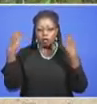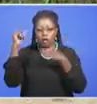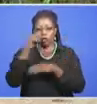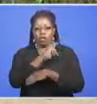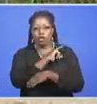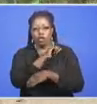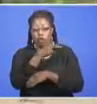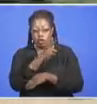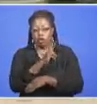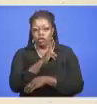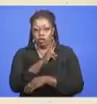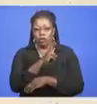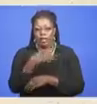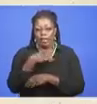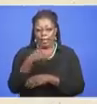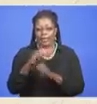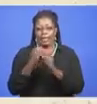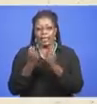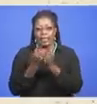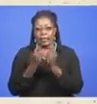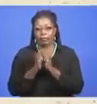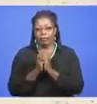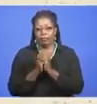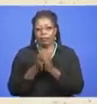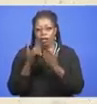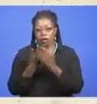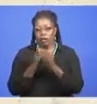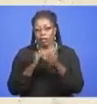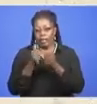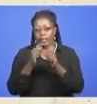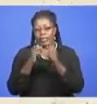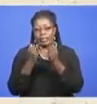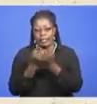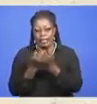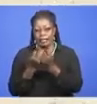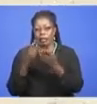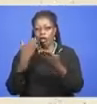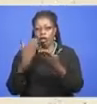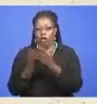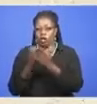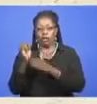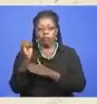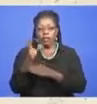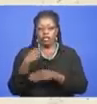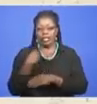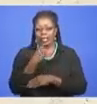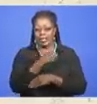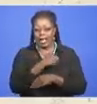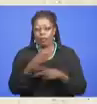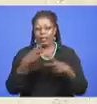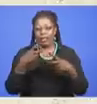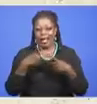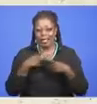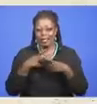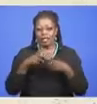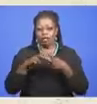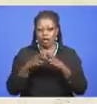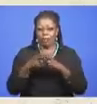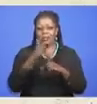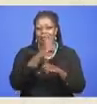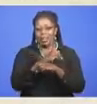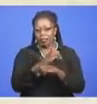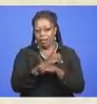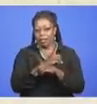the team they have assembled. We have a very athletic team. We have a good pitching staff. We had some troubles in the last tournament on defense, but I